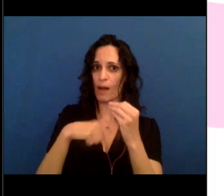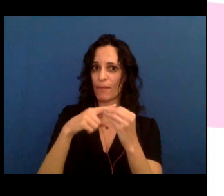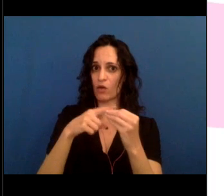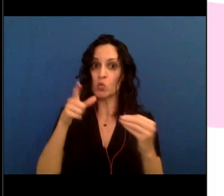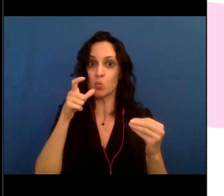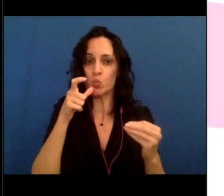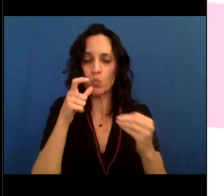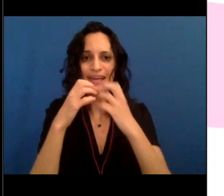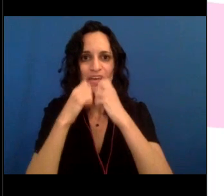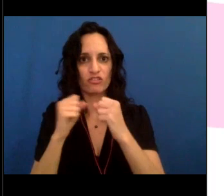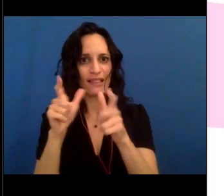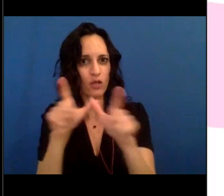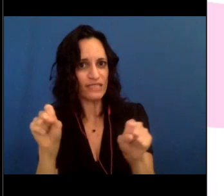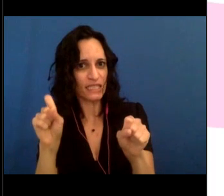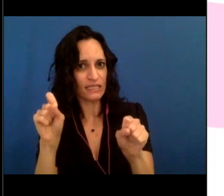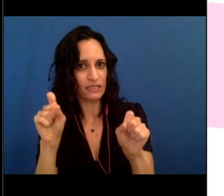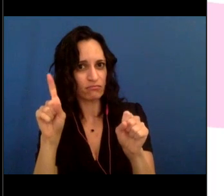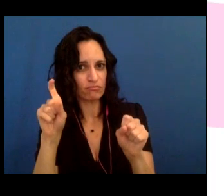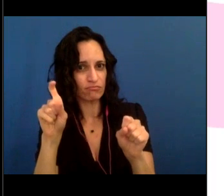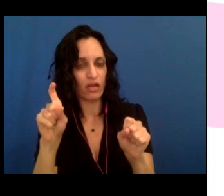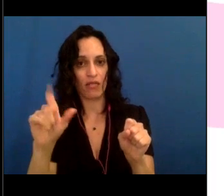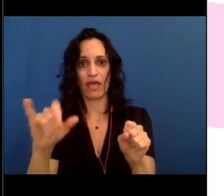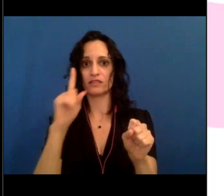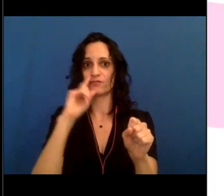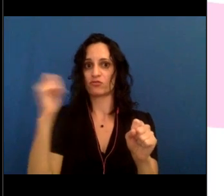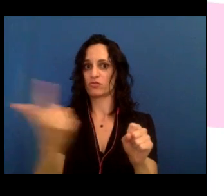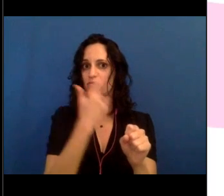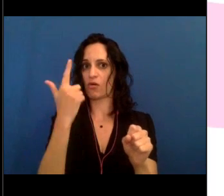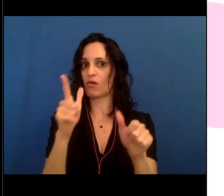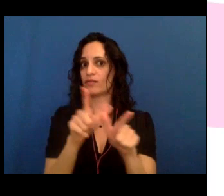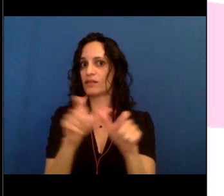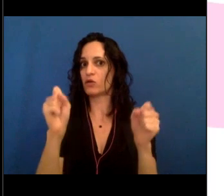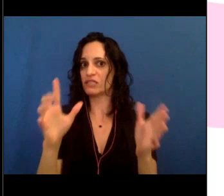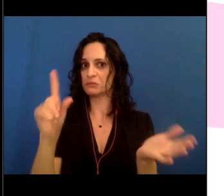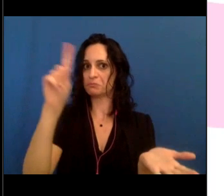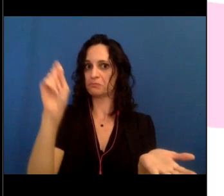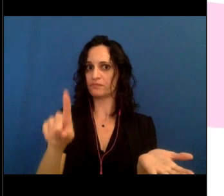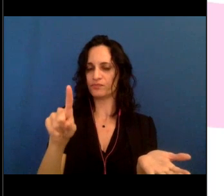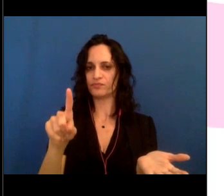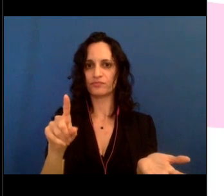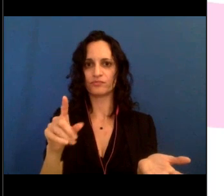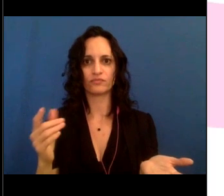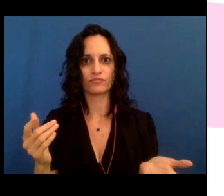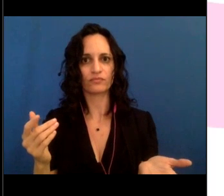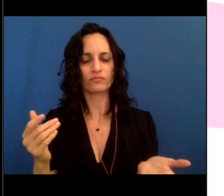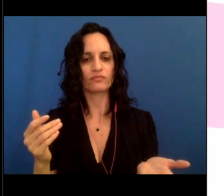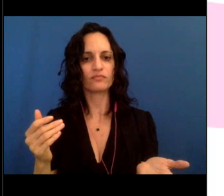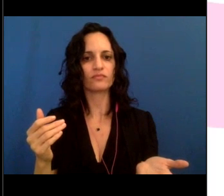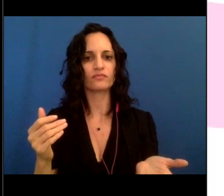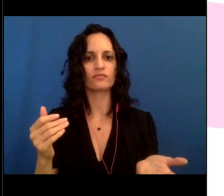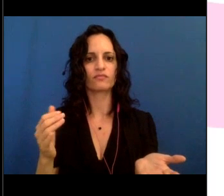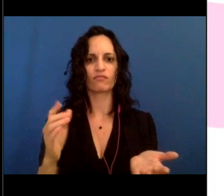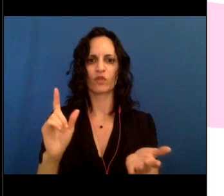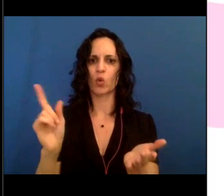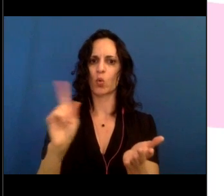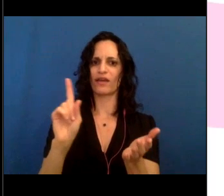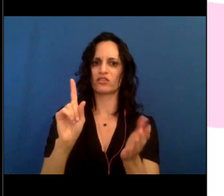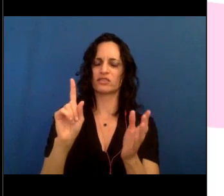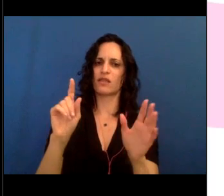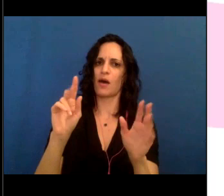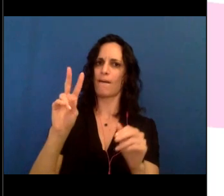that is a question I pose to all linguists. And I further would ask, where is the merit in linguistics, again, harkening back to